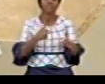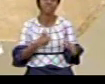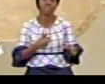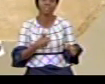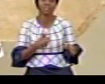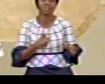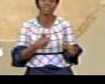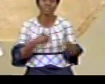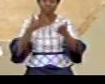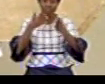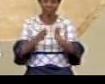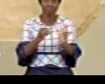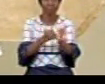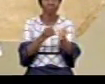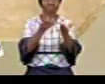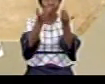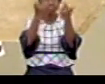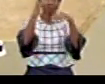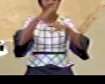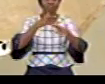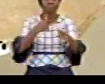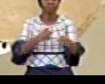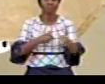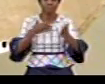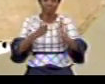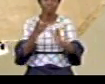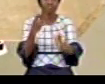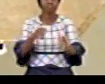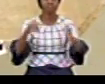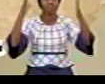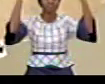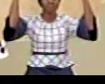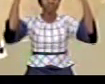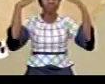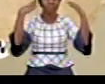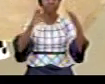me. Let it fall on me.